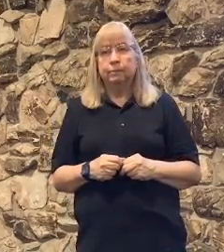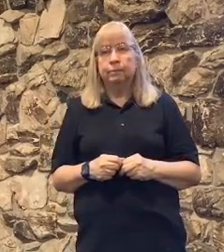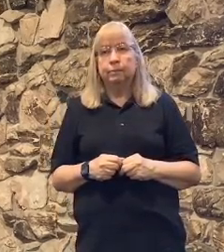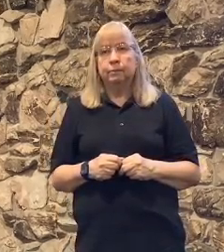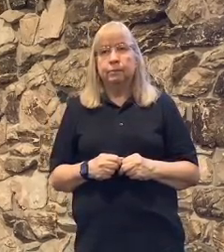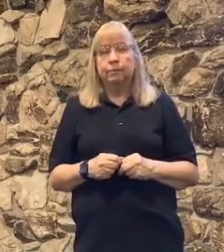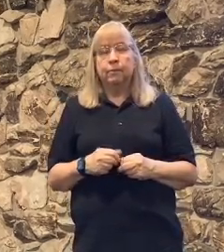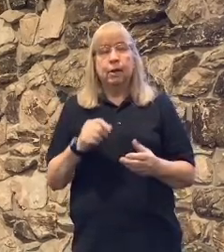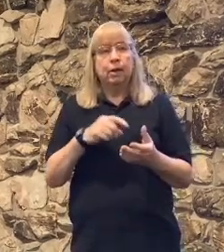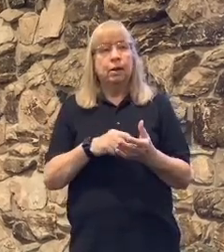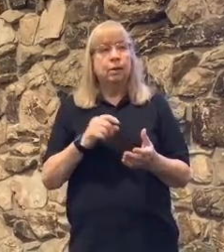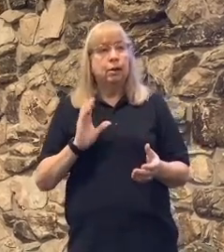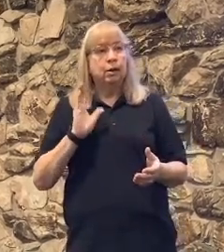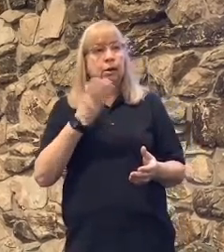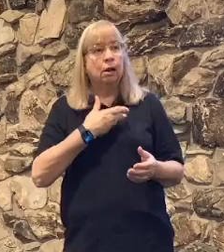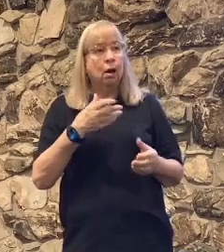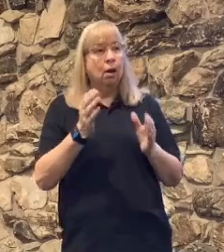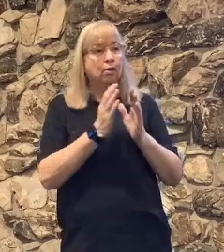This is our prayer.